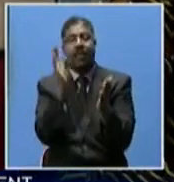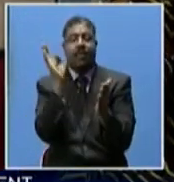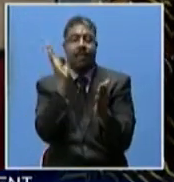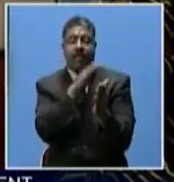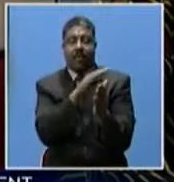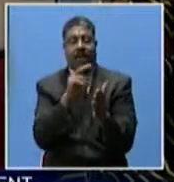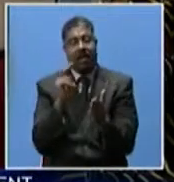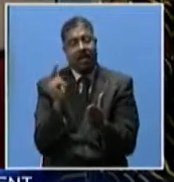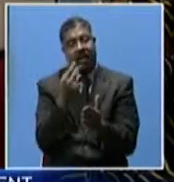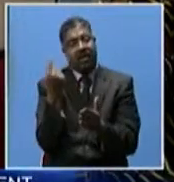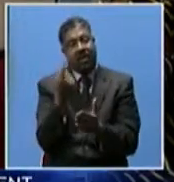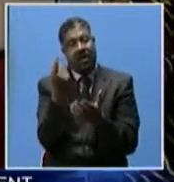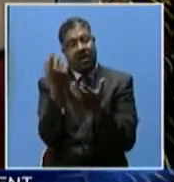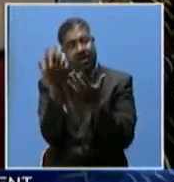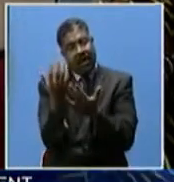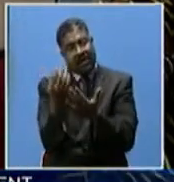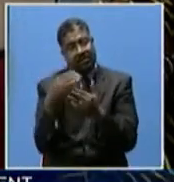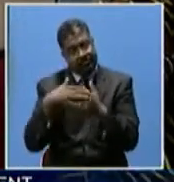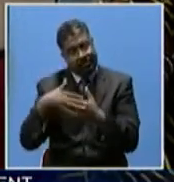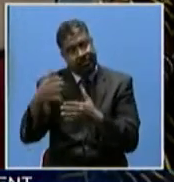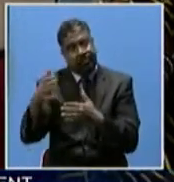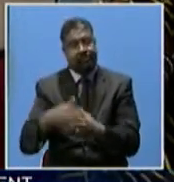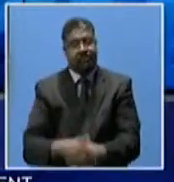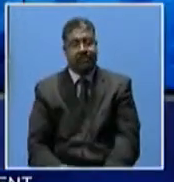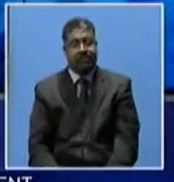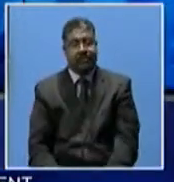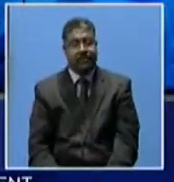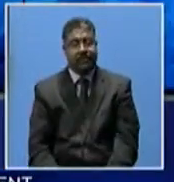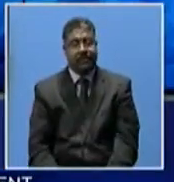awaiting the way forward.